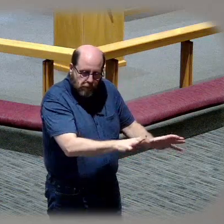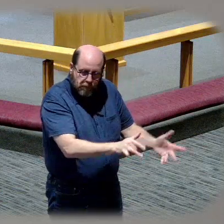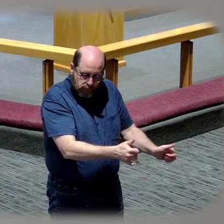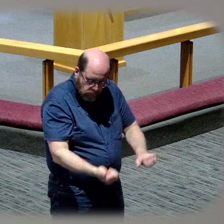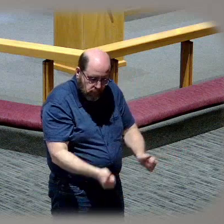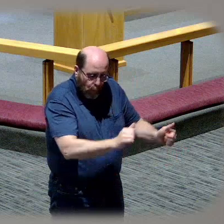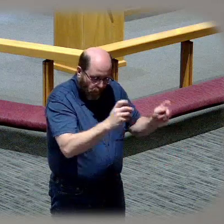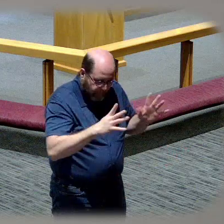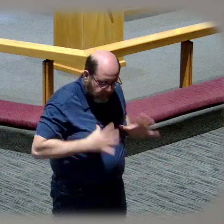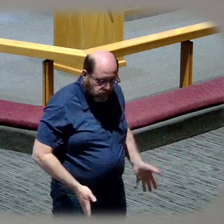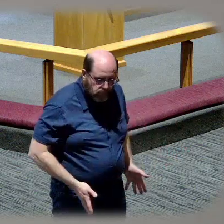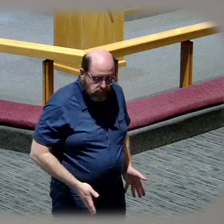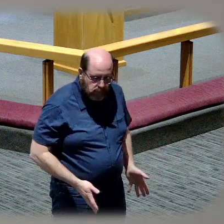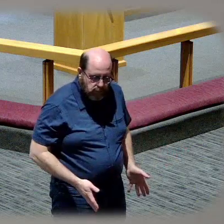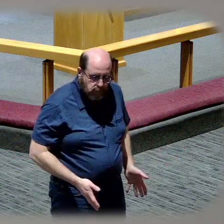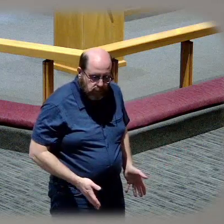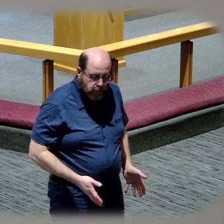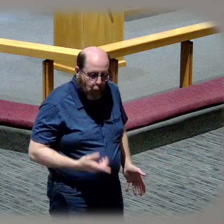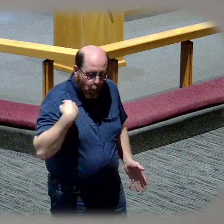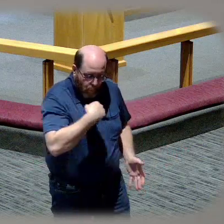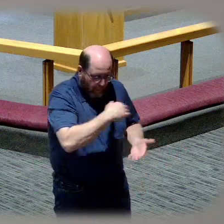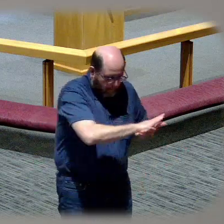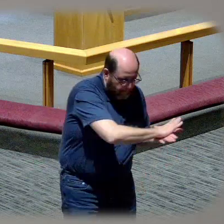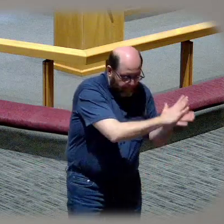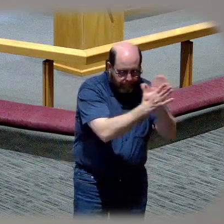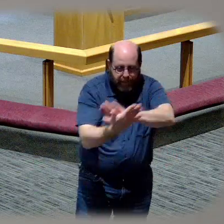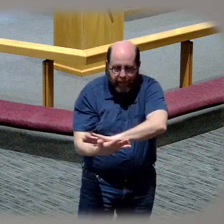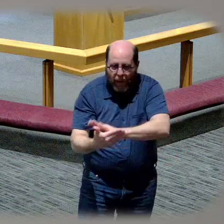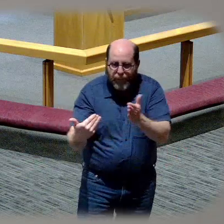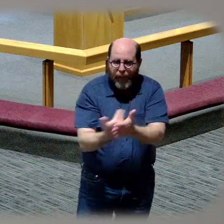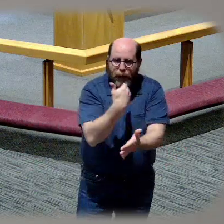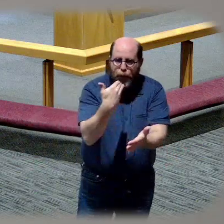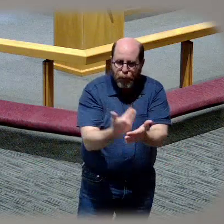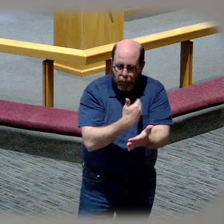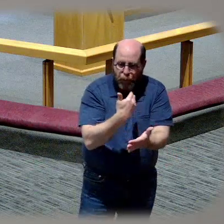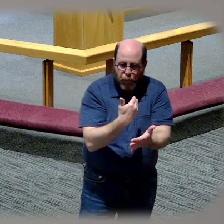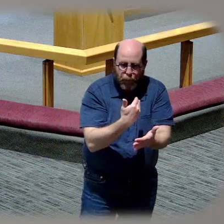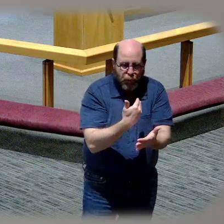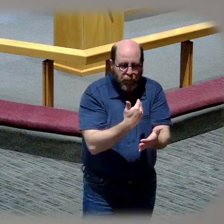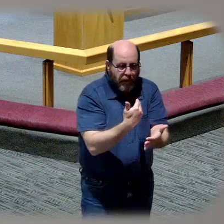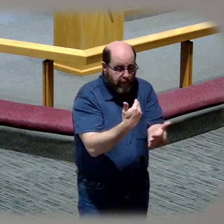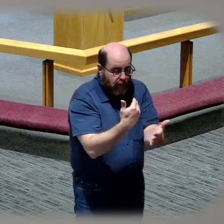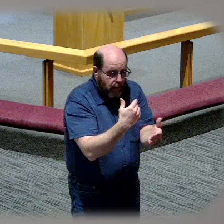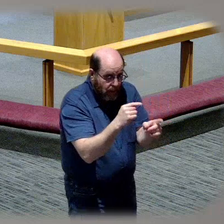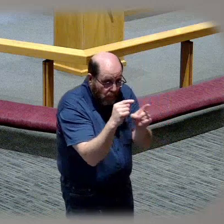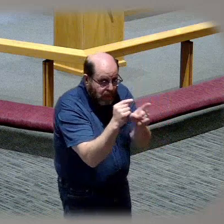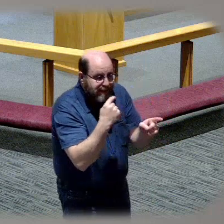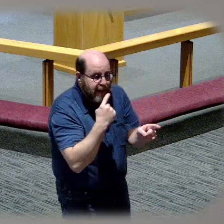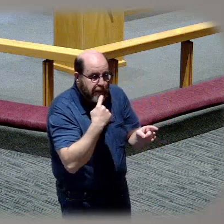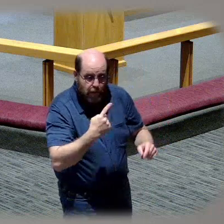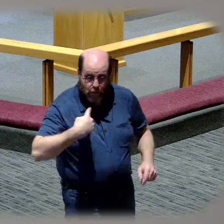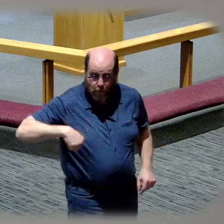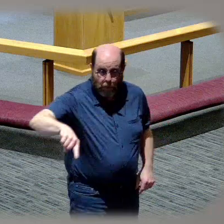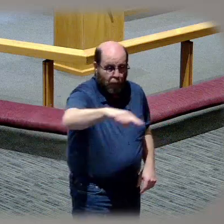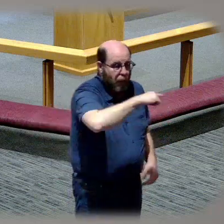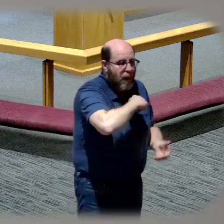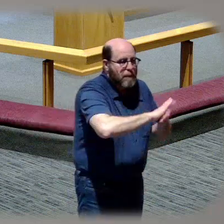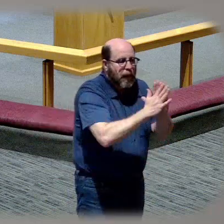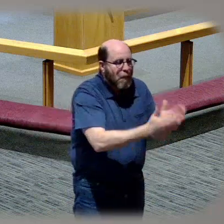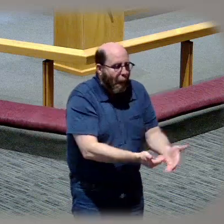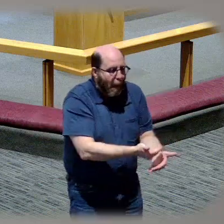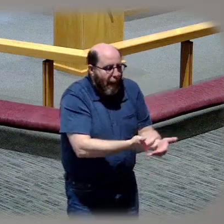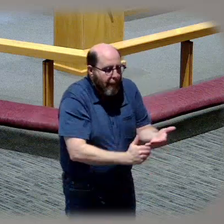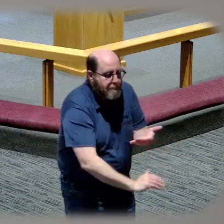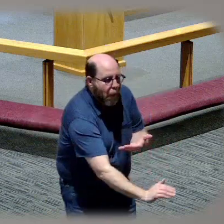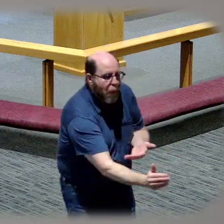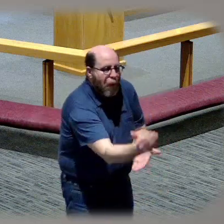that promises that you and I are made new. His Word that promises that you and I are born again in that water.